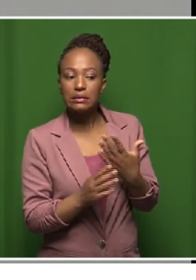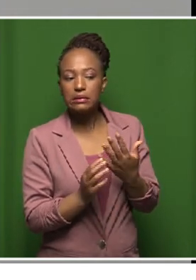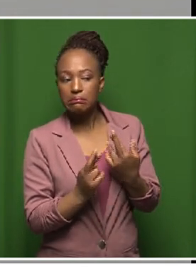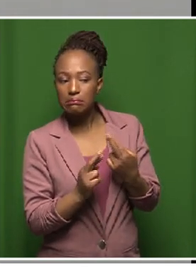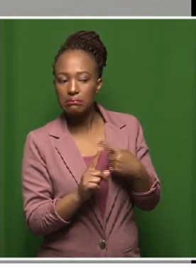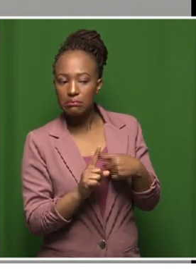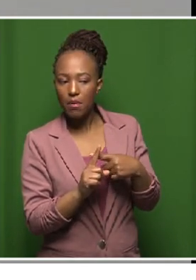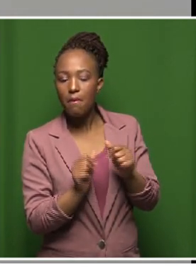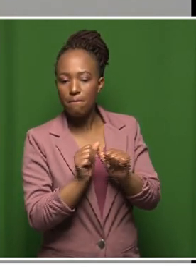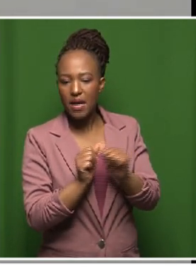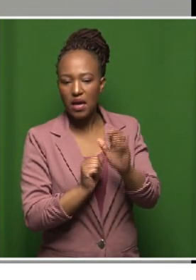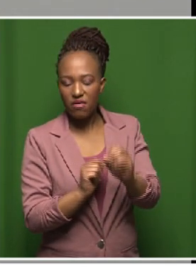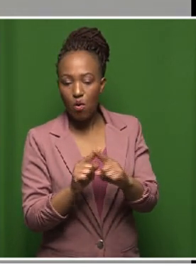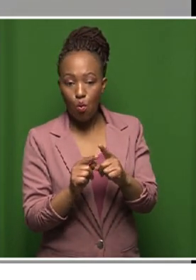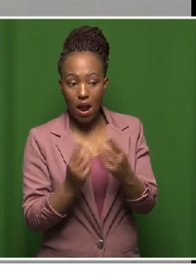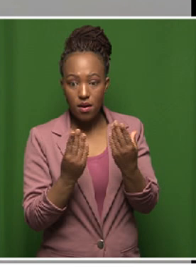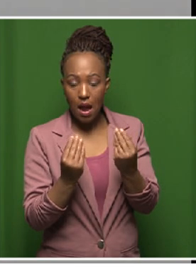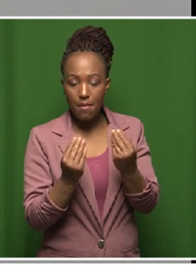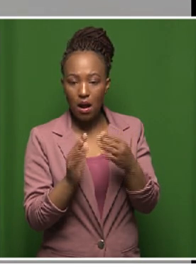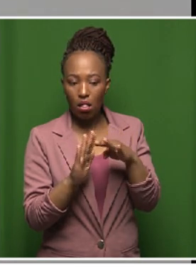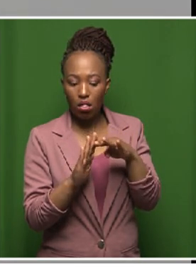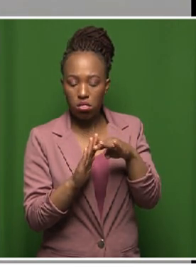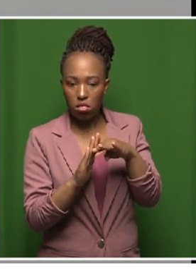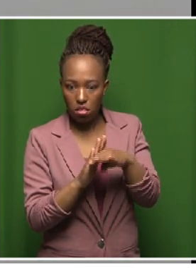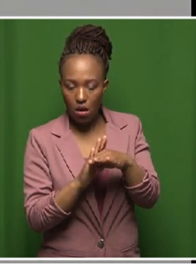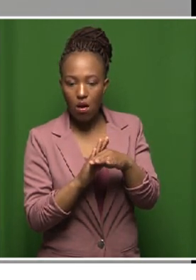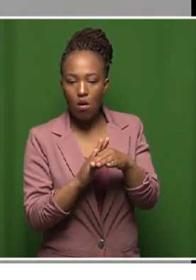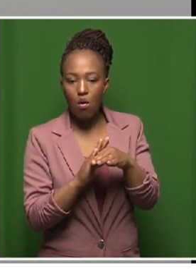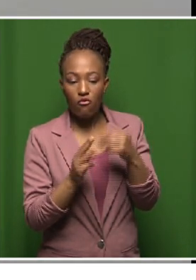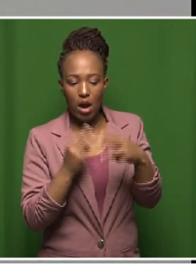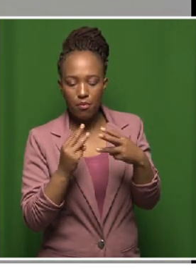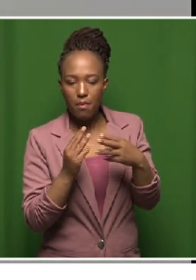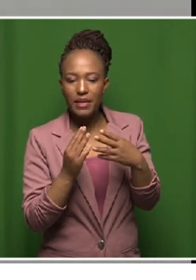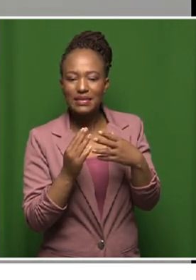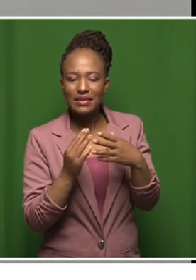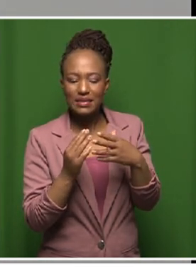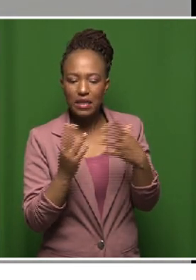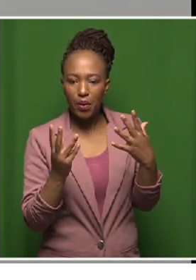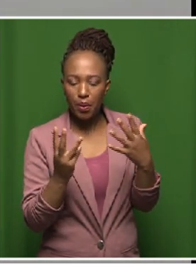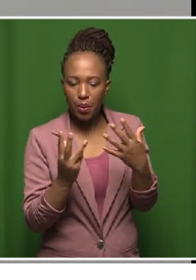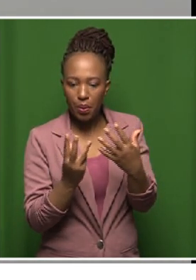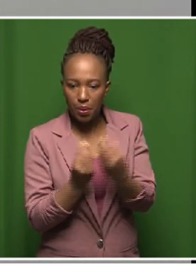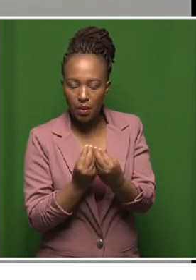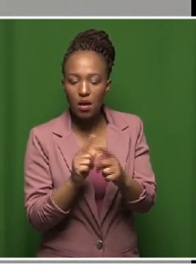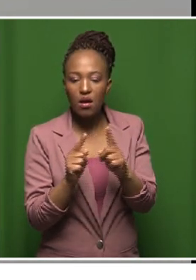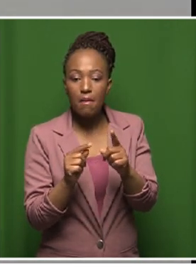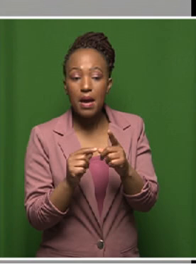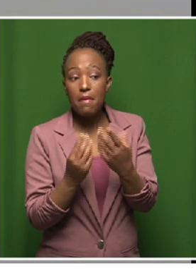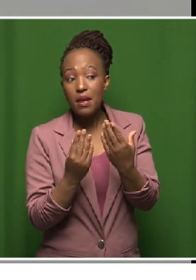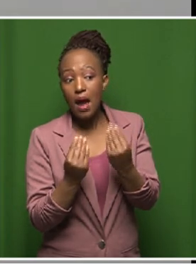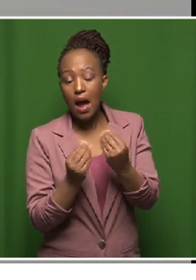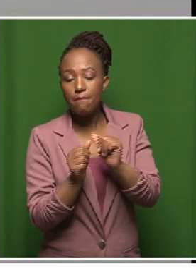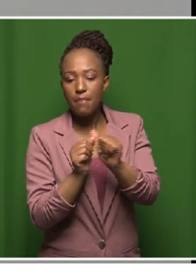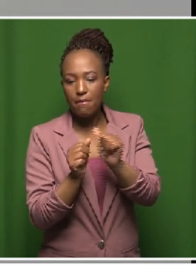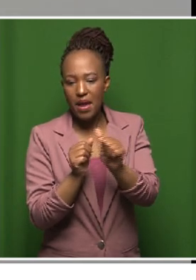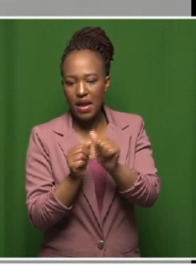what we've just seen, the unemployment numbers falling, while it's not really a fall in unemployment. So we may see some of the numbers looking better, but the underlying